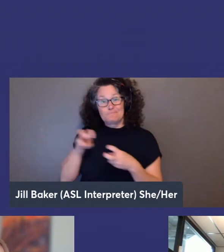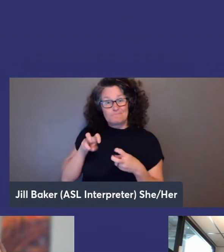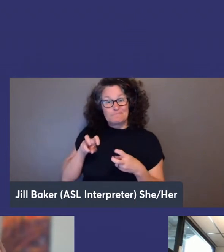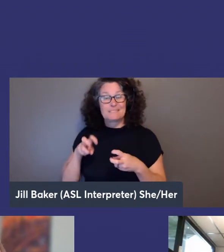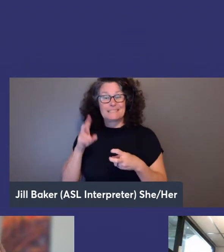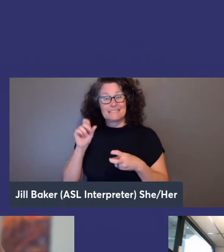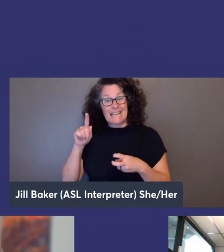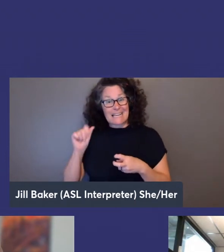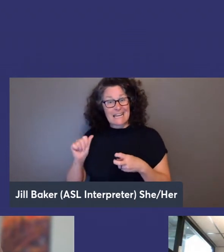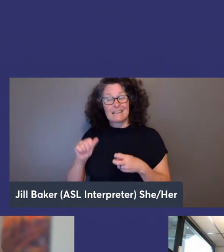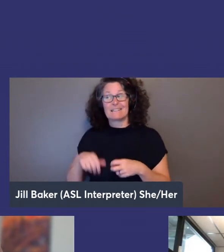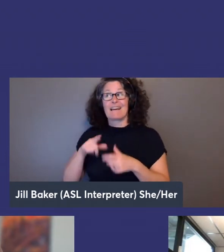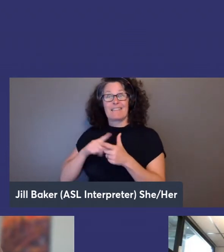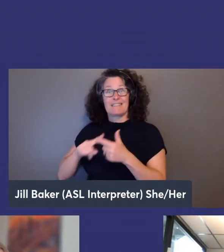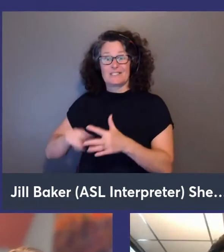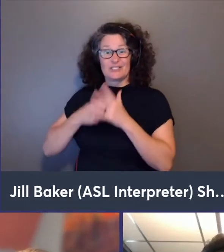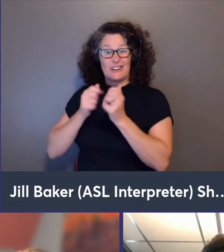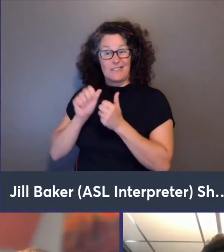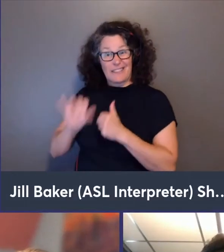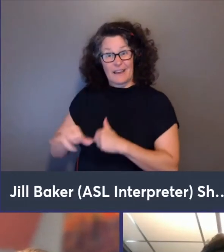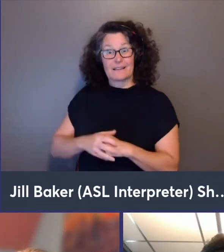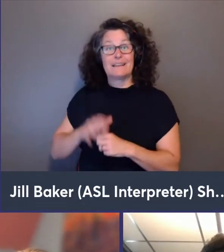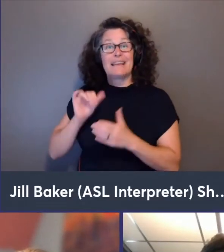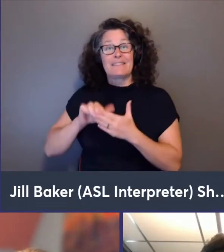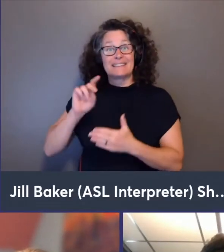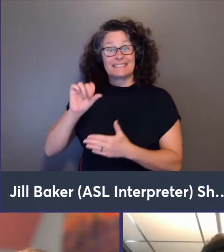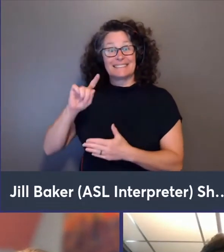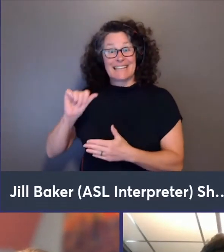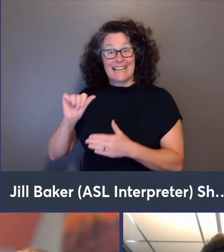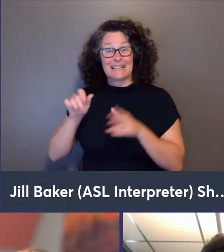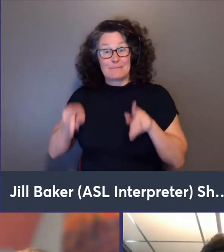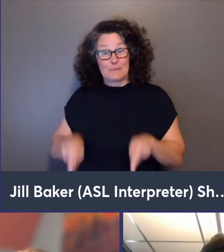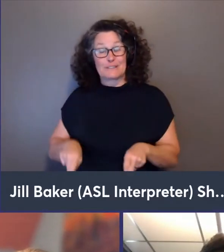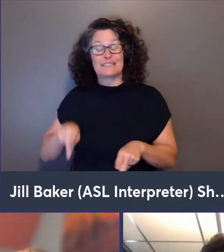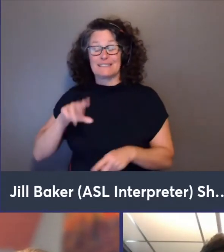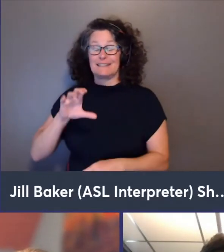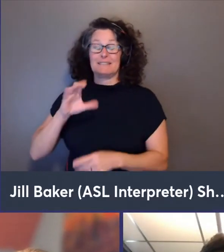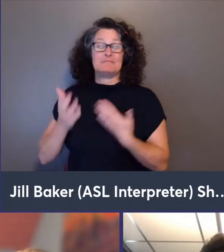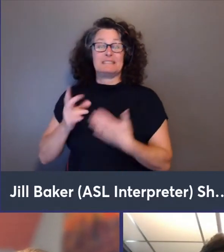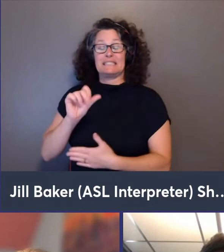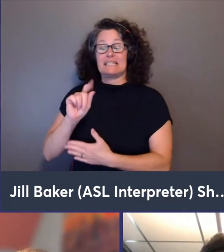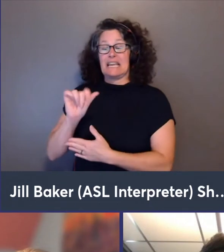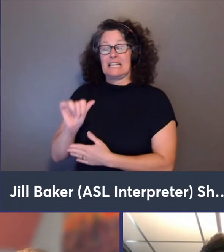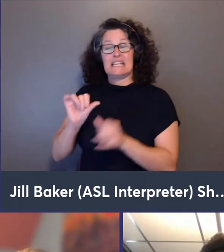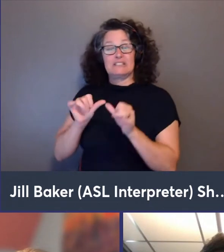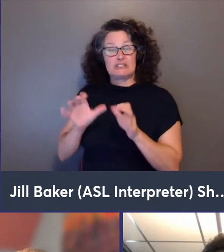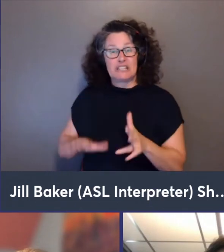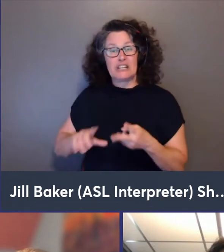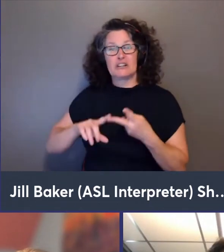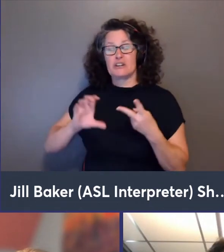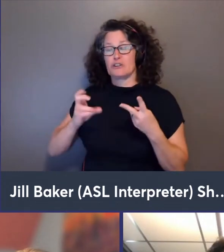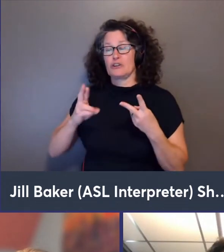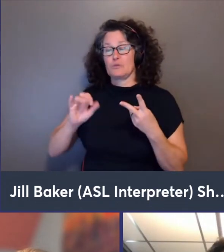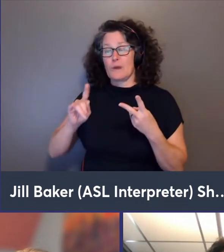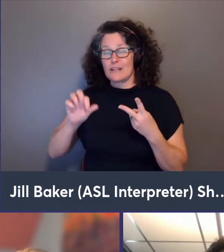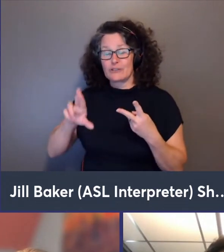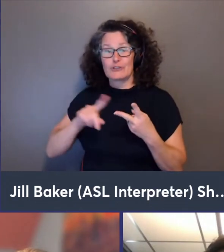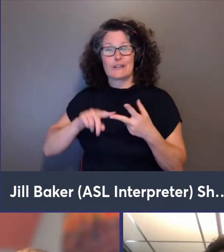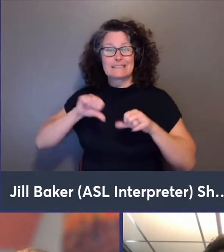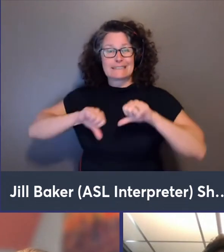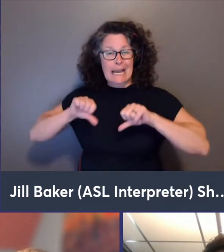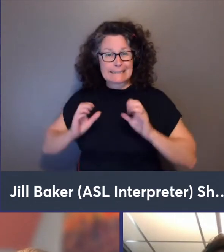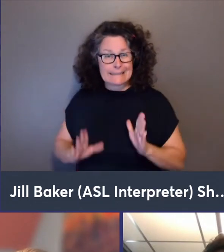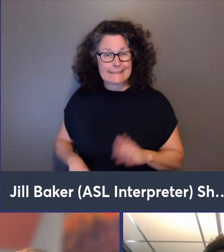then start from there. That's the data person. We call it data curator. It could be data engineer. It can be data scientist. And then the